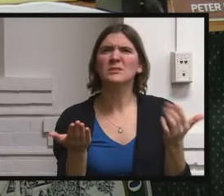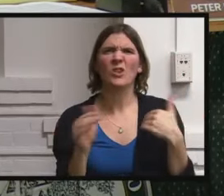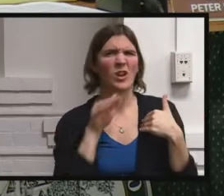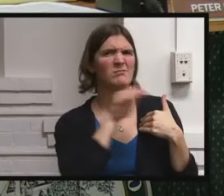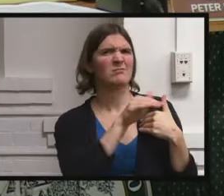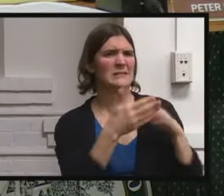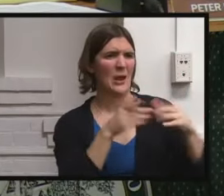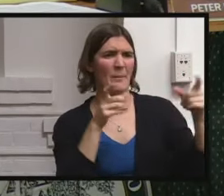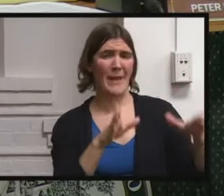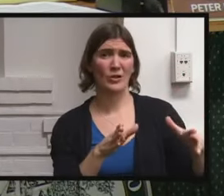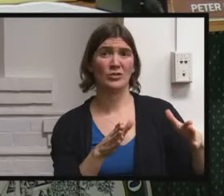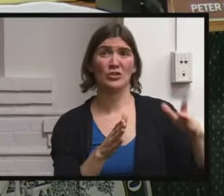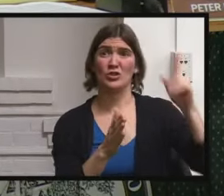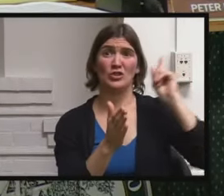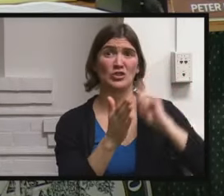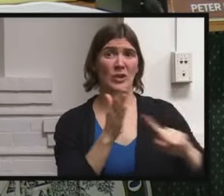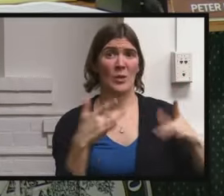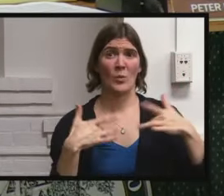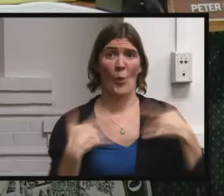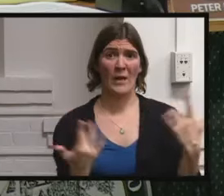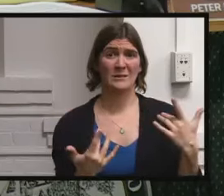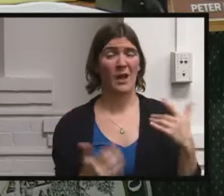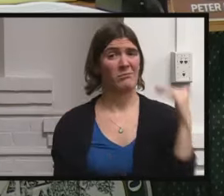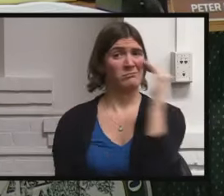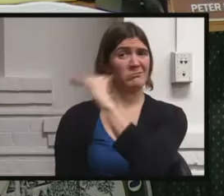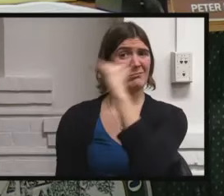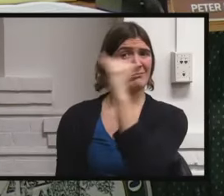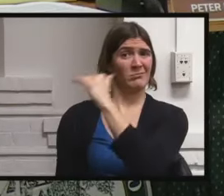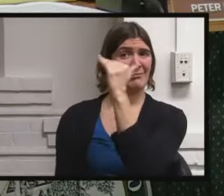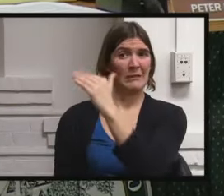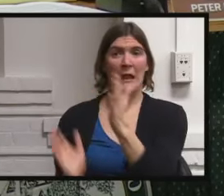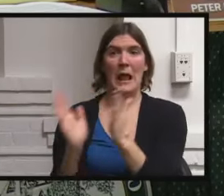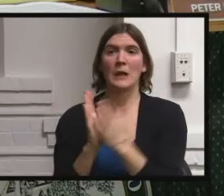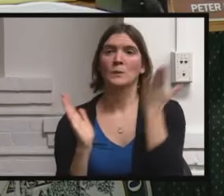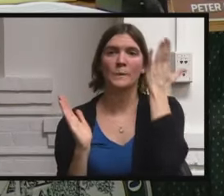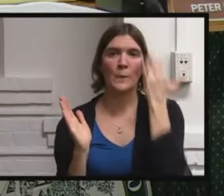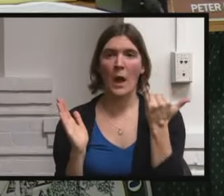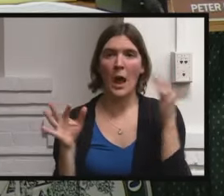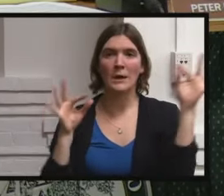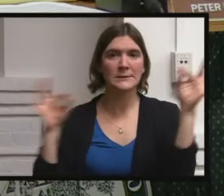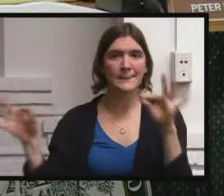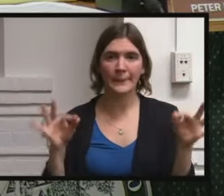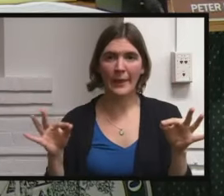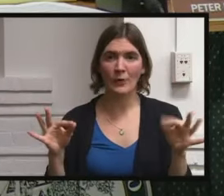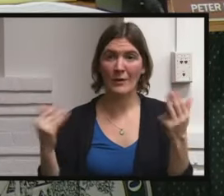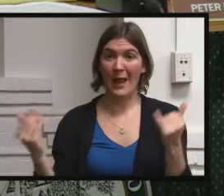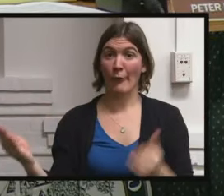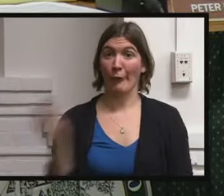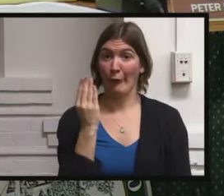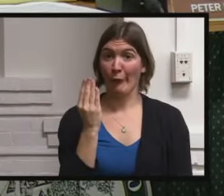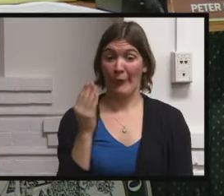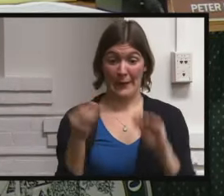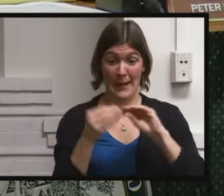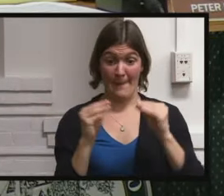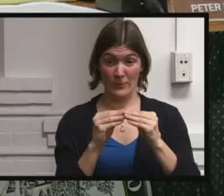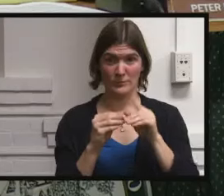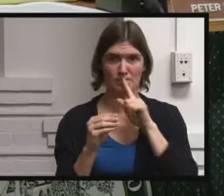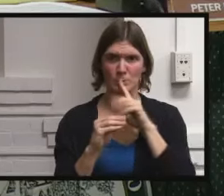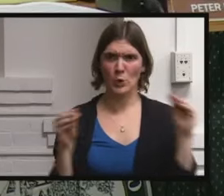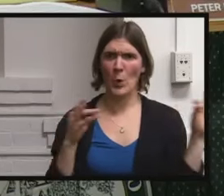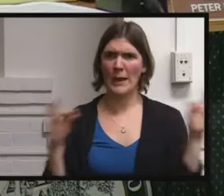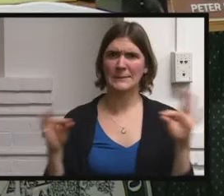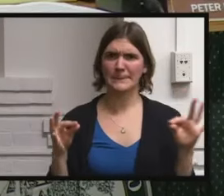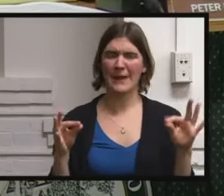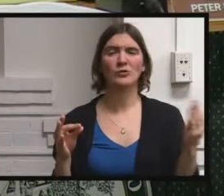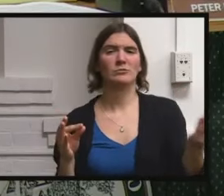town manager to get that information for us so that we can understand it before next